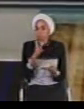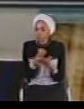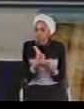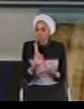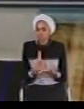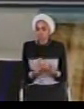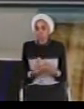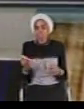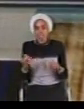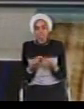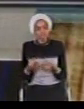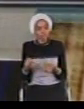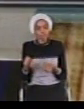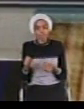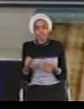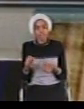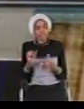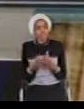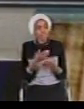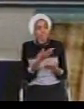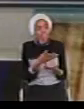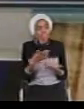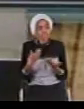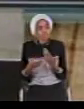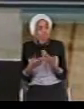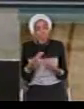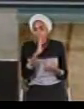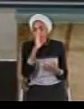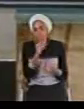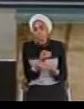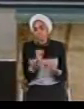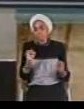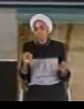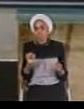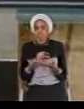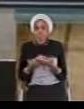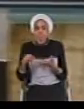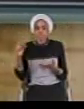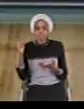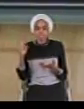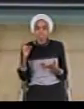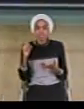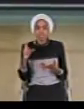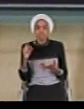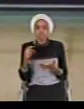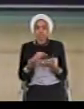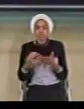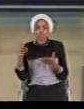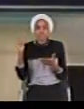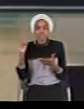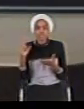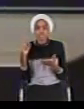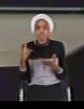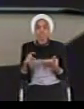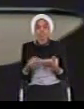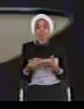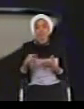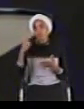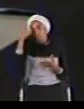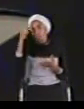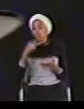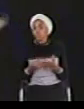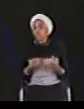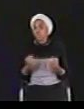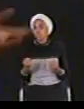that they might be saved. Look at verse 11. In verse 11, and for this